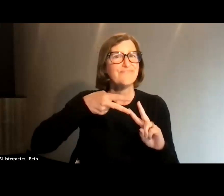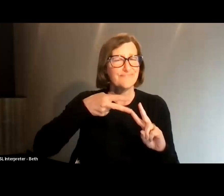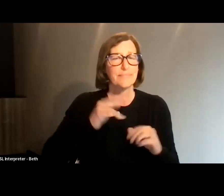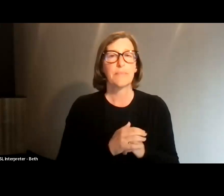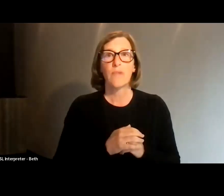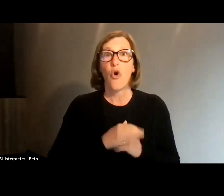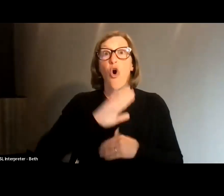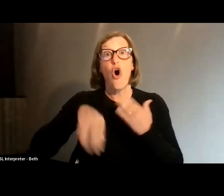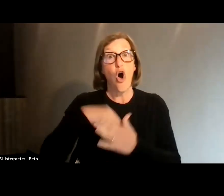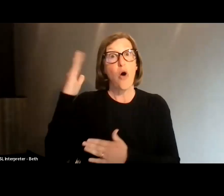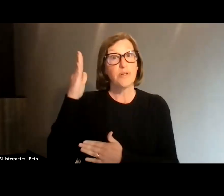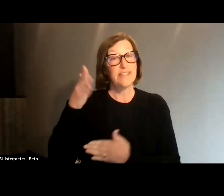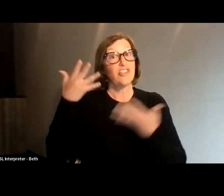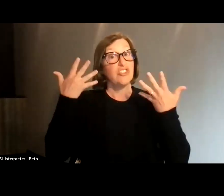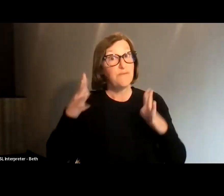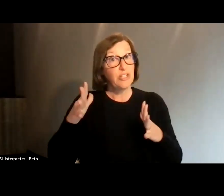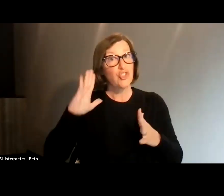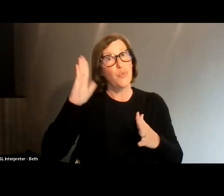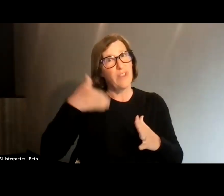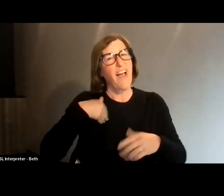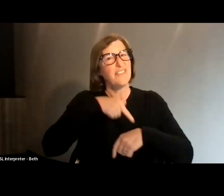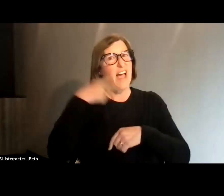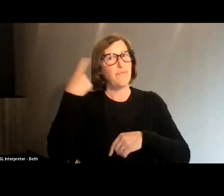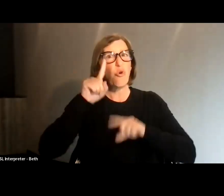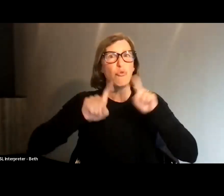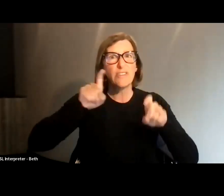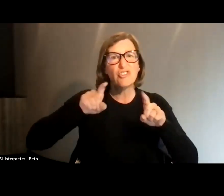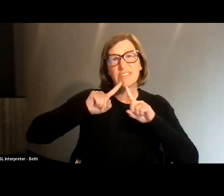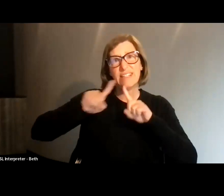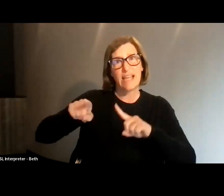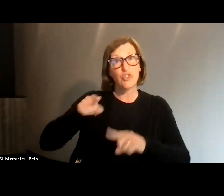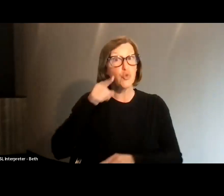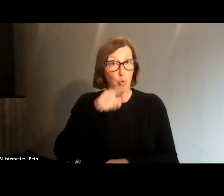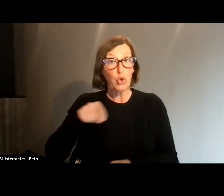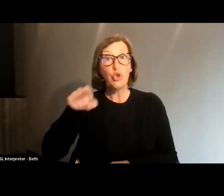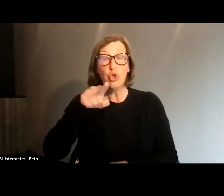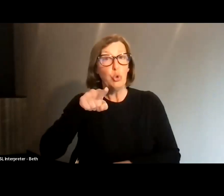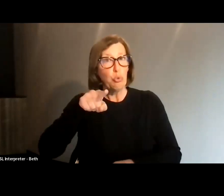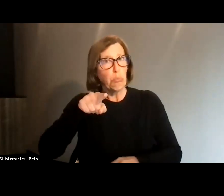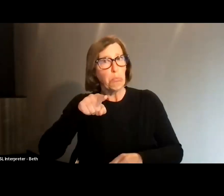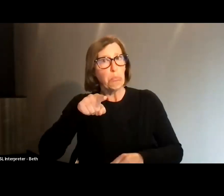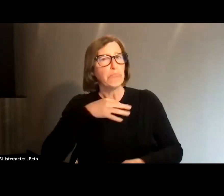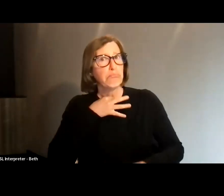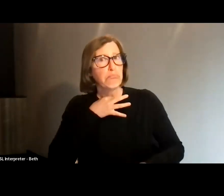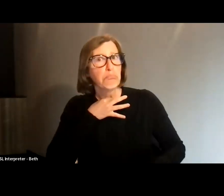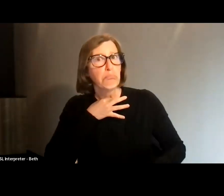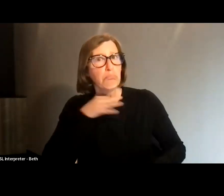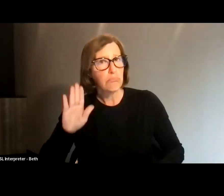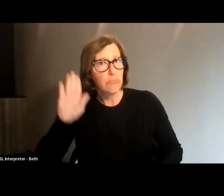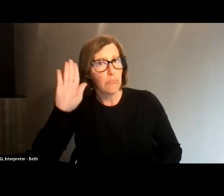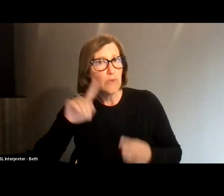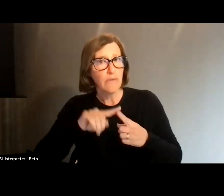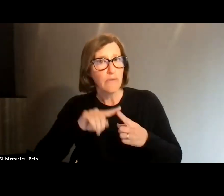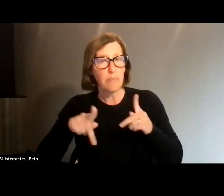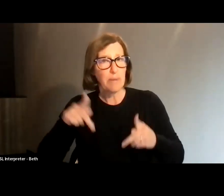a question and answer period will follow, where you, our attendees, can ask questions of our presenters.